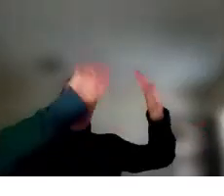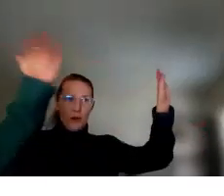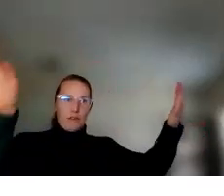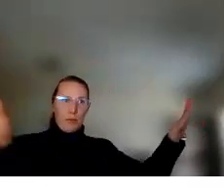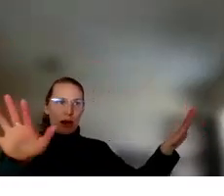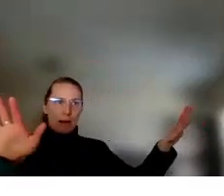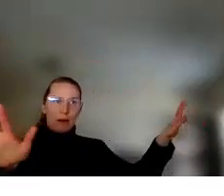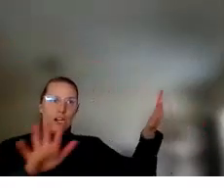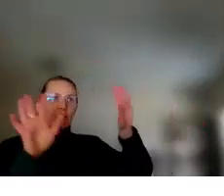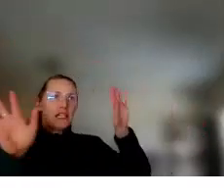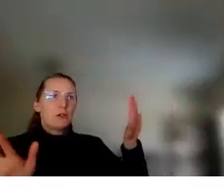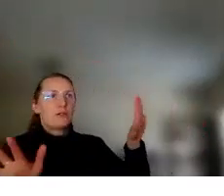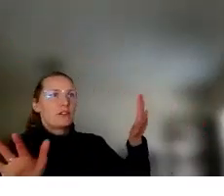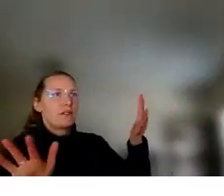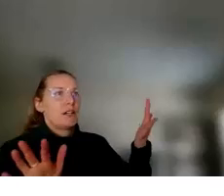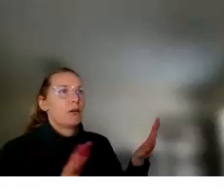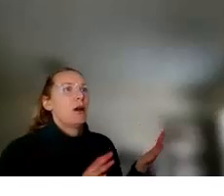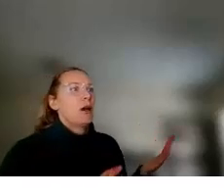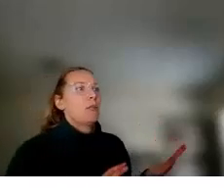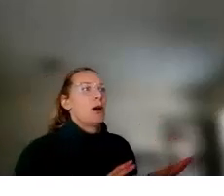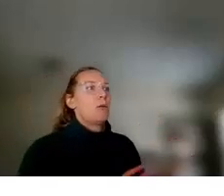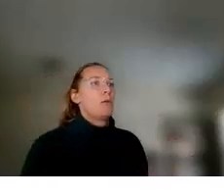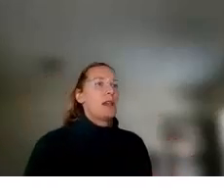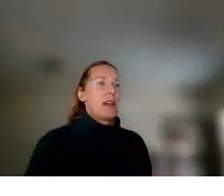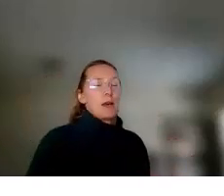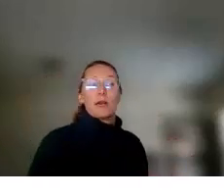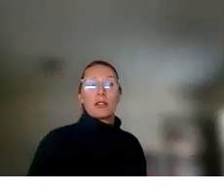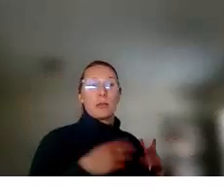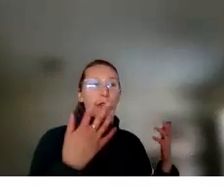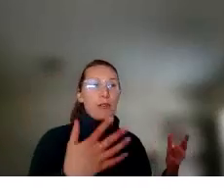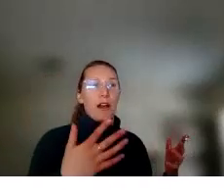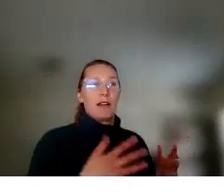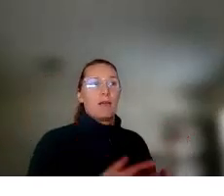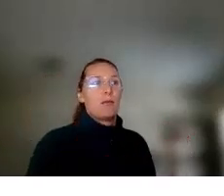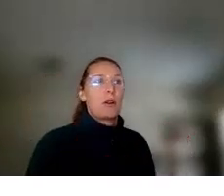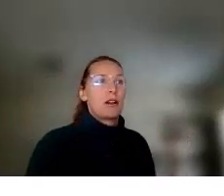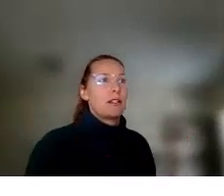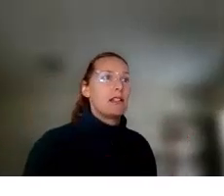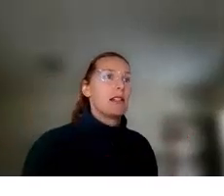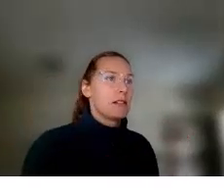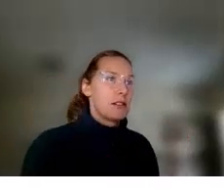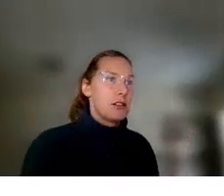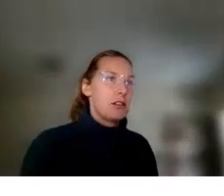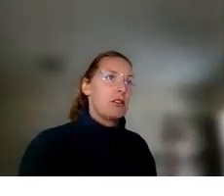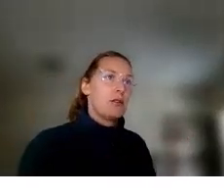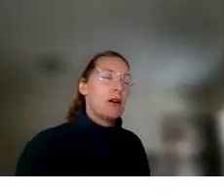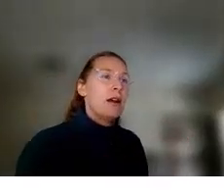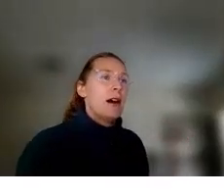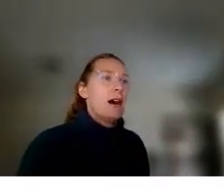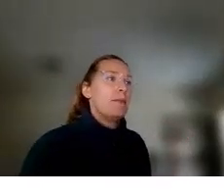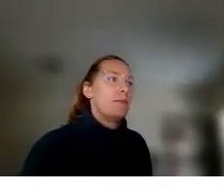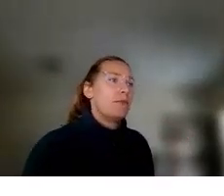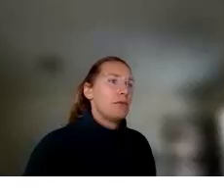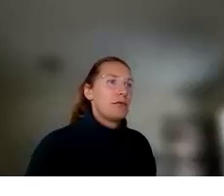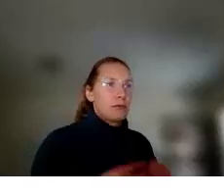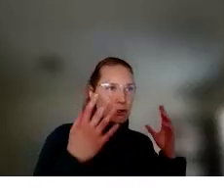today is kind of more of a primer, an overview, but we'll be able to provide more details to